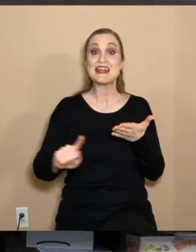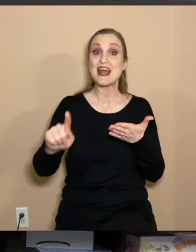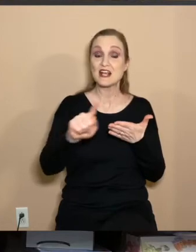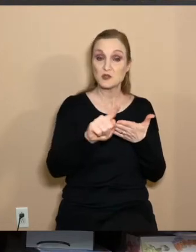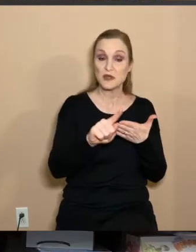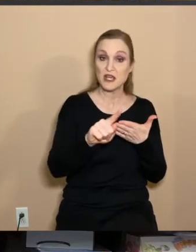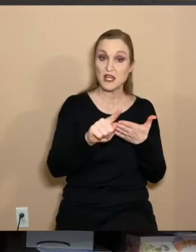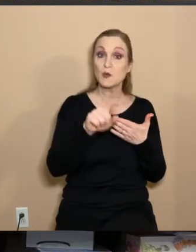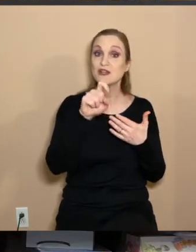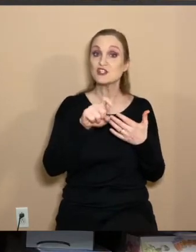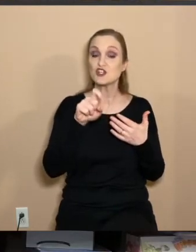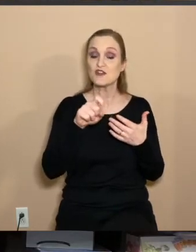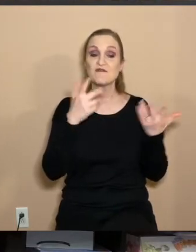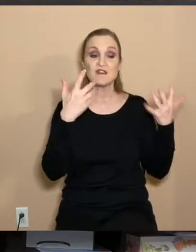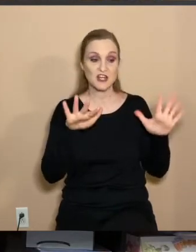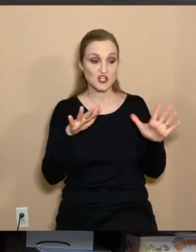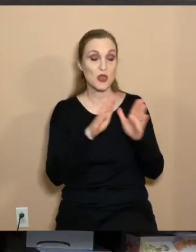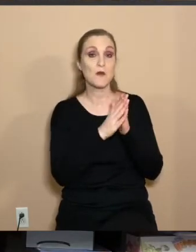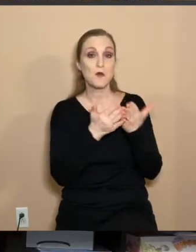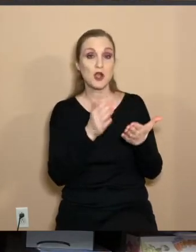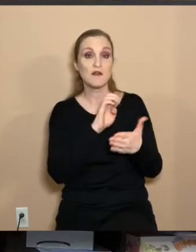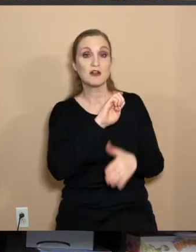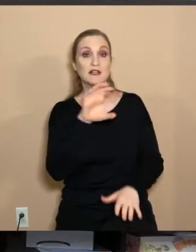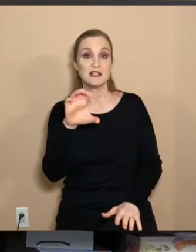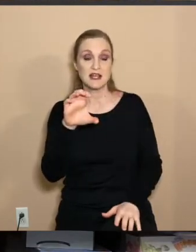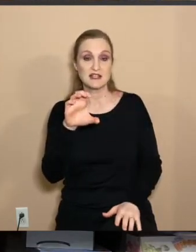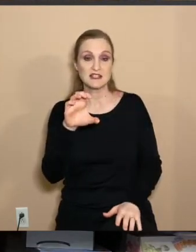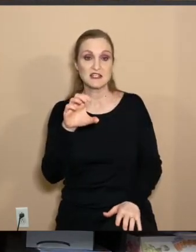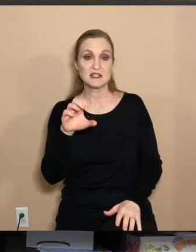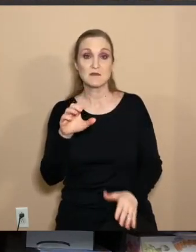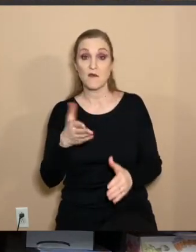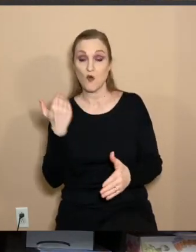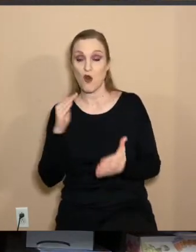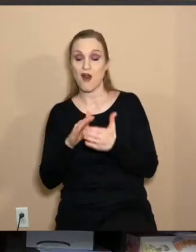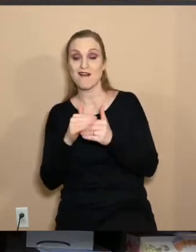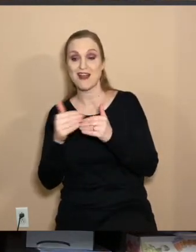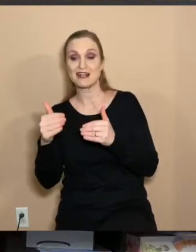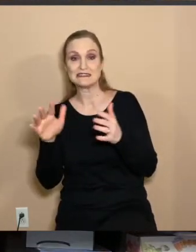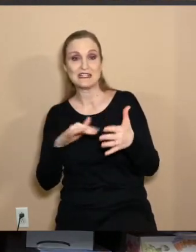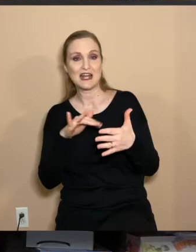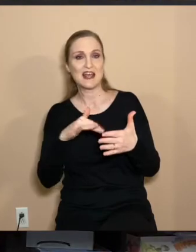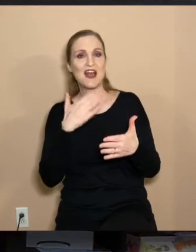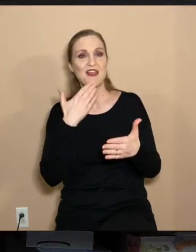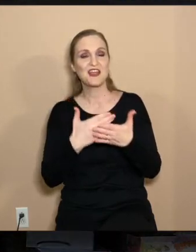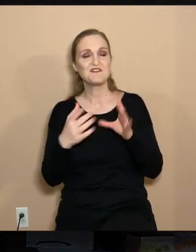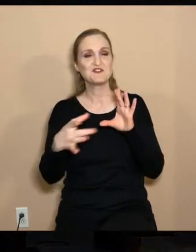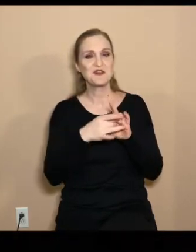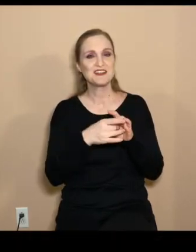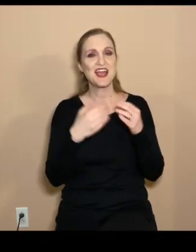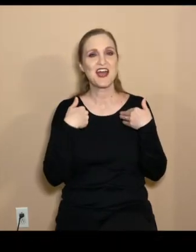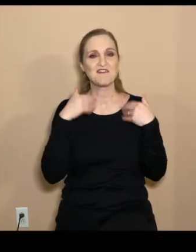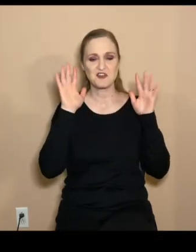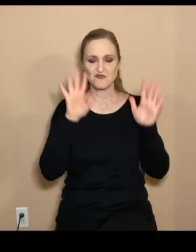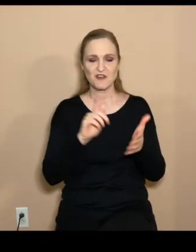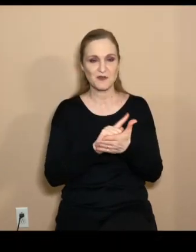will close out the book of Ecclesiastes before we move into our next study. Thanks for being with us, and I hope you have a great rest of the week.